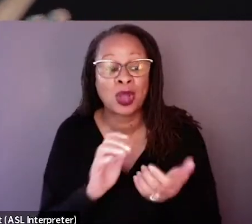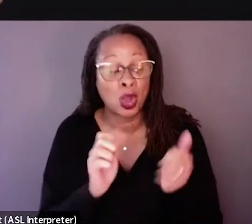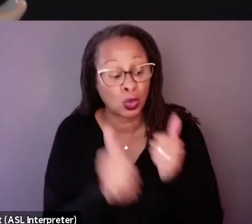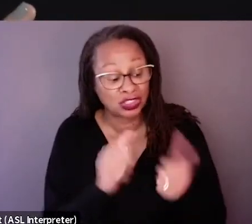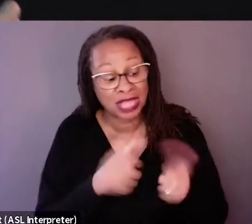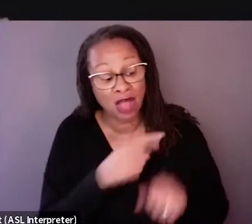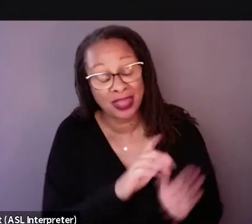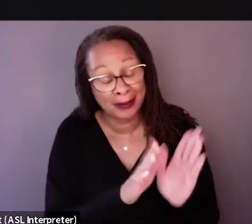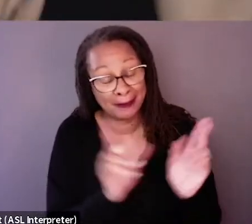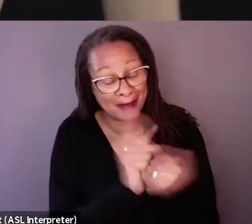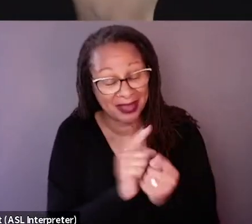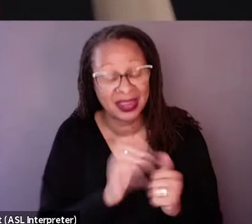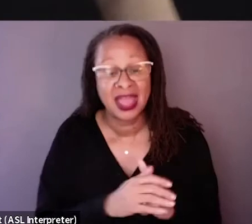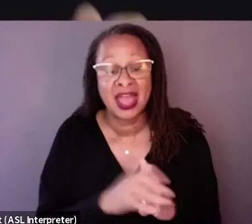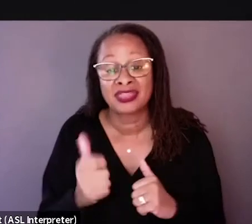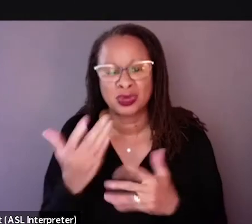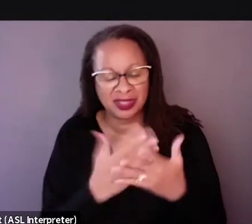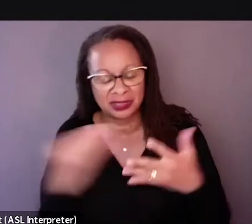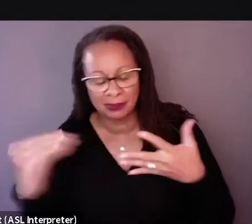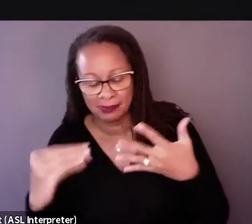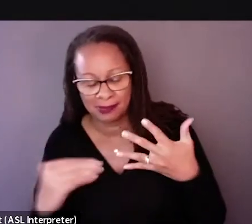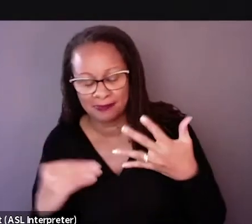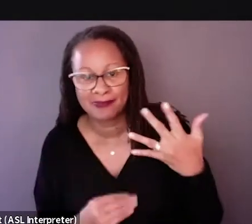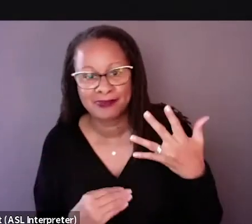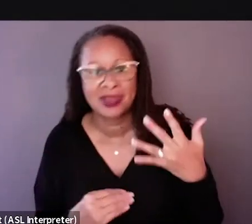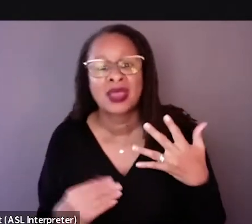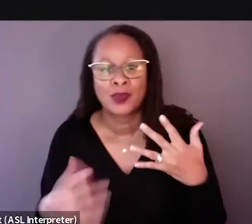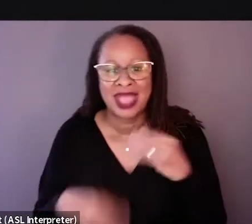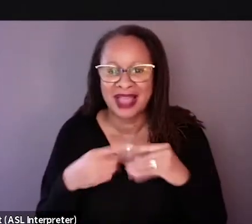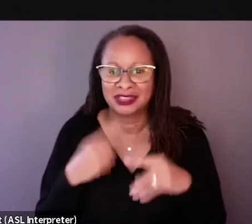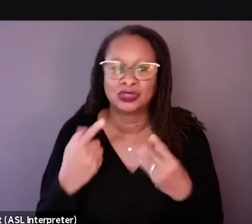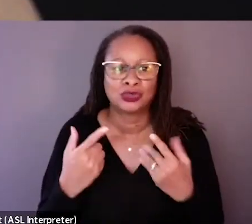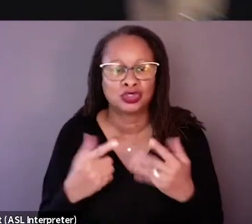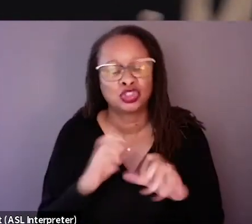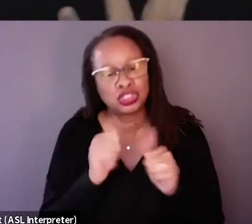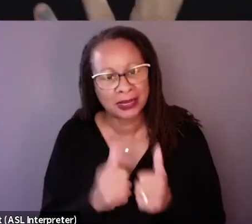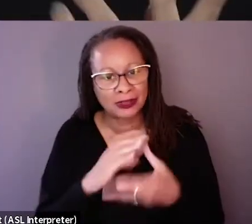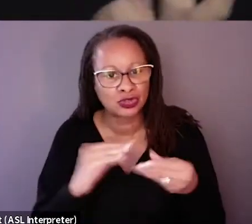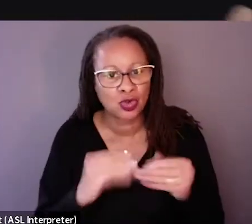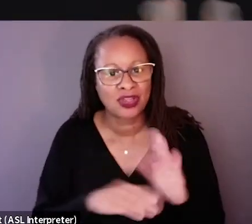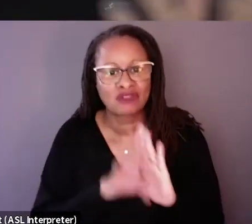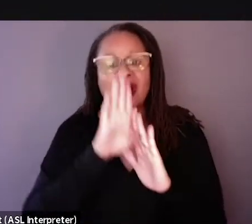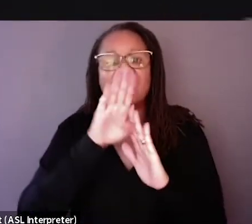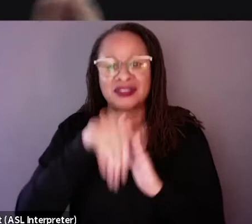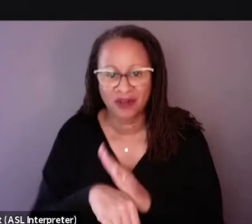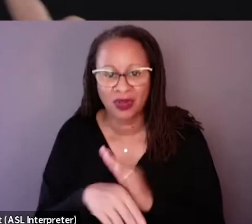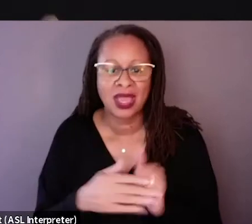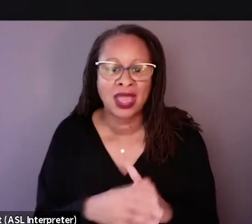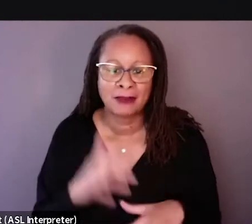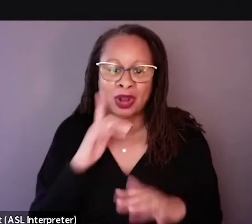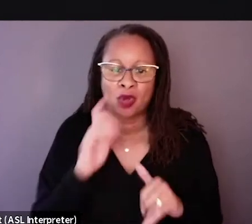fill in some of the gaps and shape the kind of rise and fall as well as the tone of their story. But hopefully not in a way that felt like we were